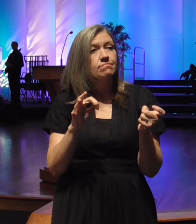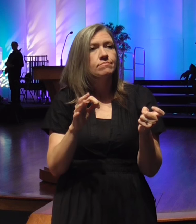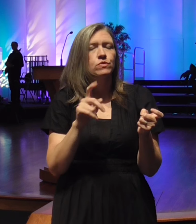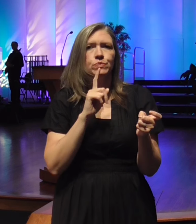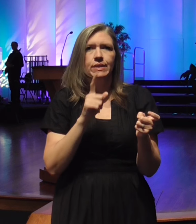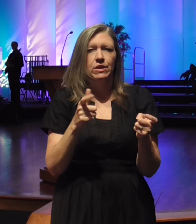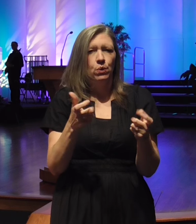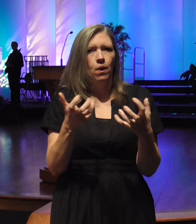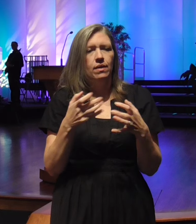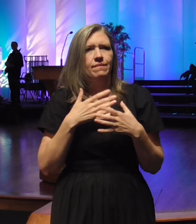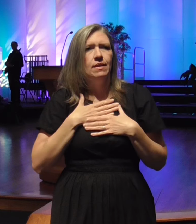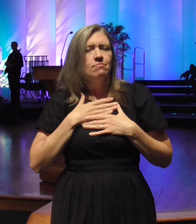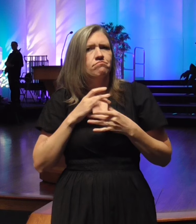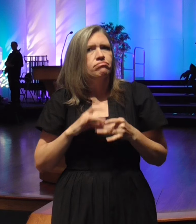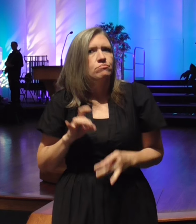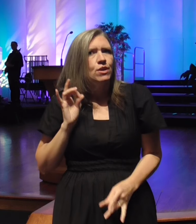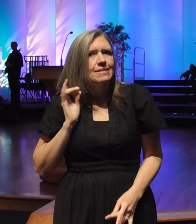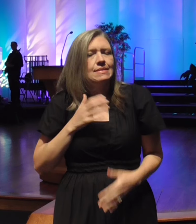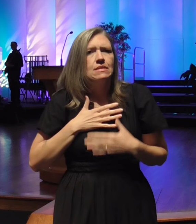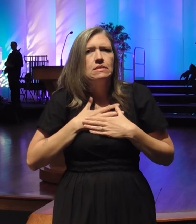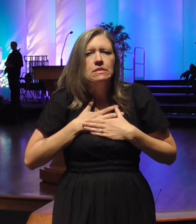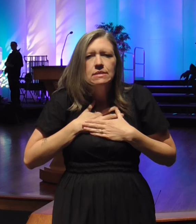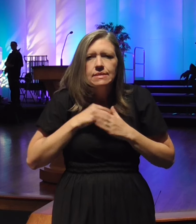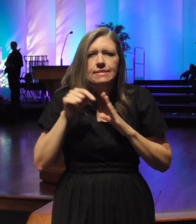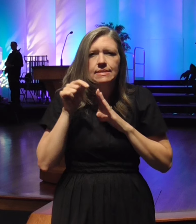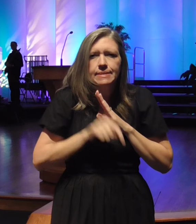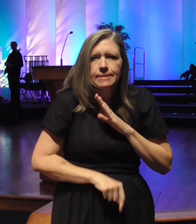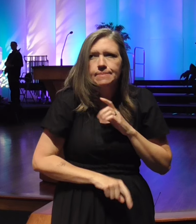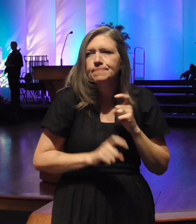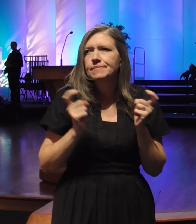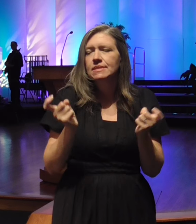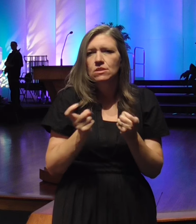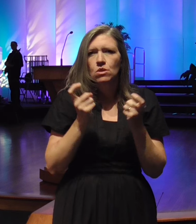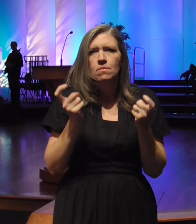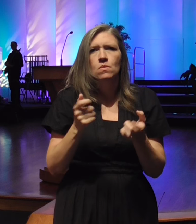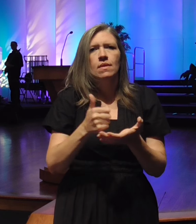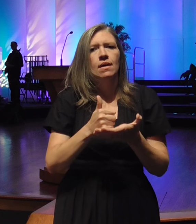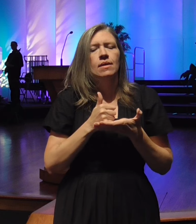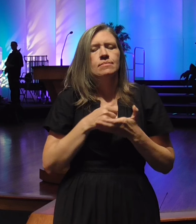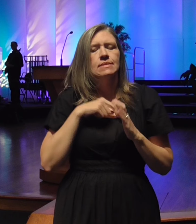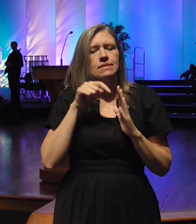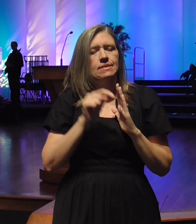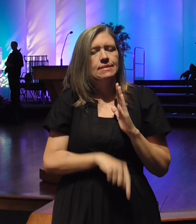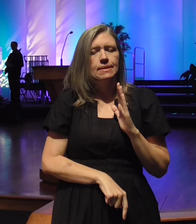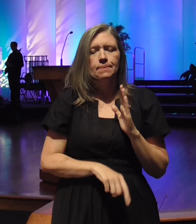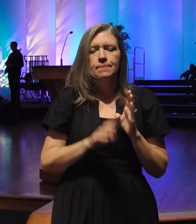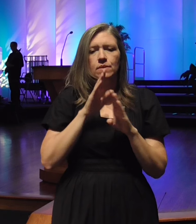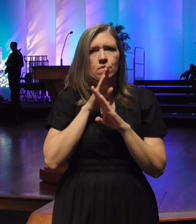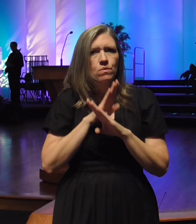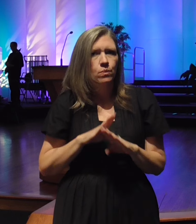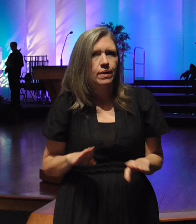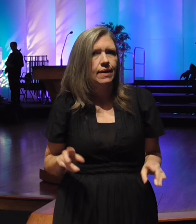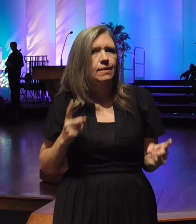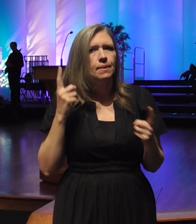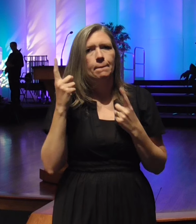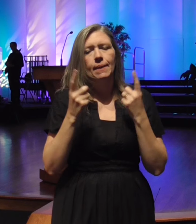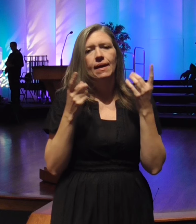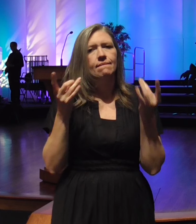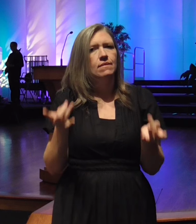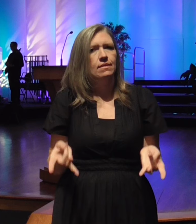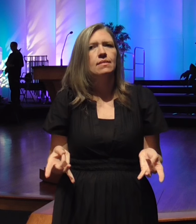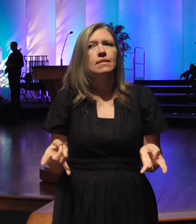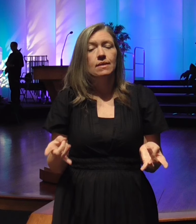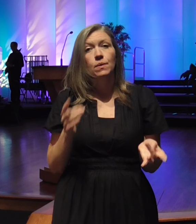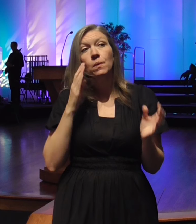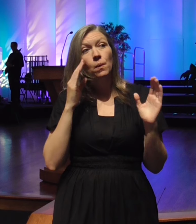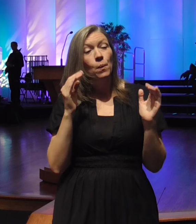be presenting the Cha Dao ceremony. So if you really want to be present, it's a deeply present